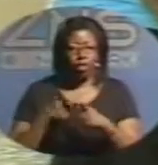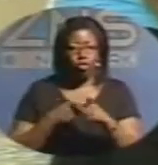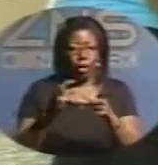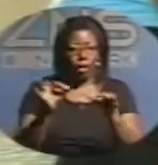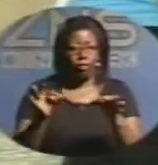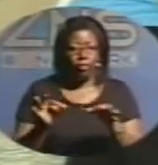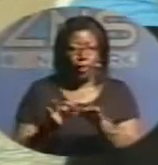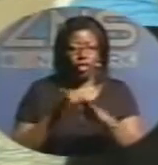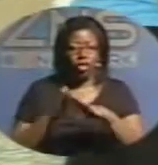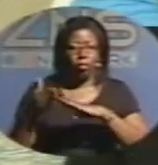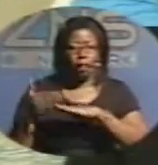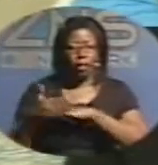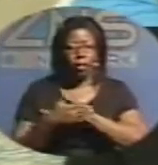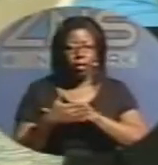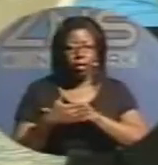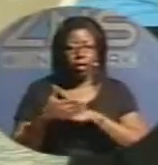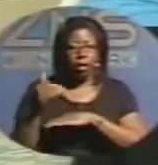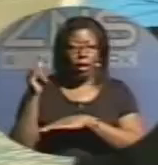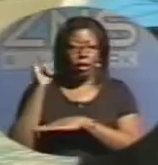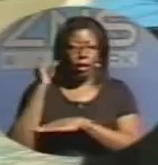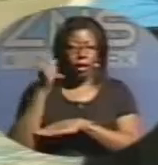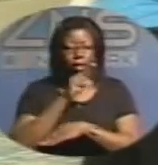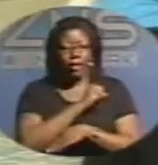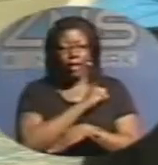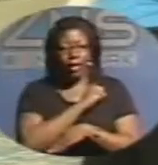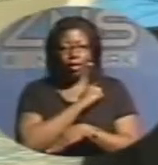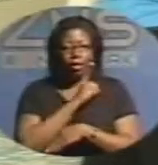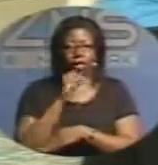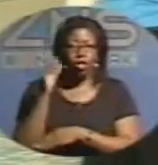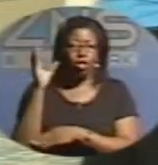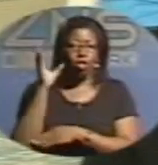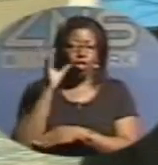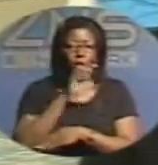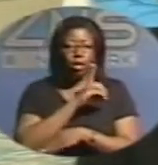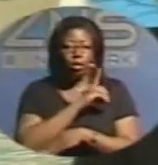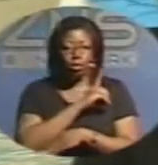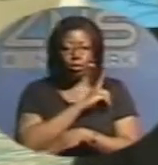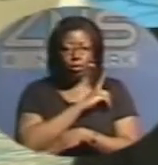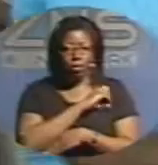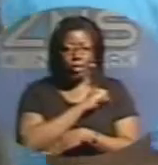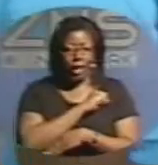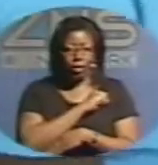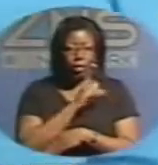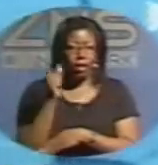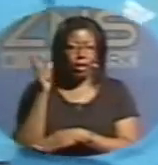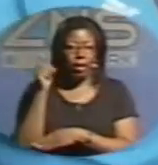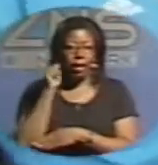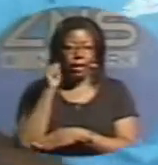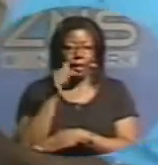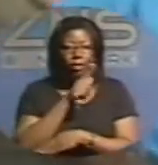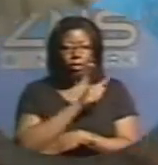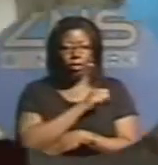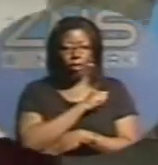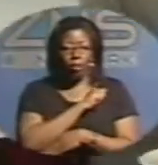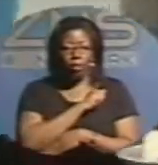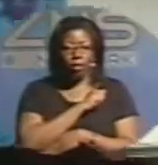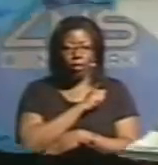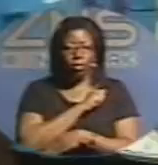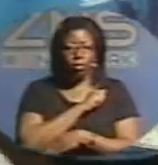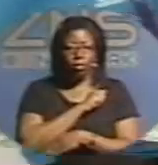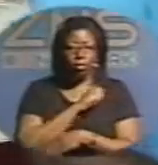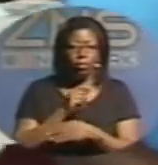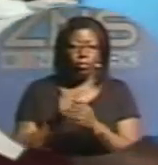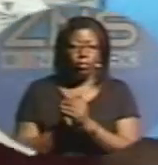Kingston, Jamaica. They were Gail North Saunders, Christine Jones Darville, and Elaine Thompson. 4 days later, on August